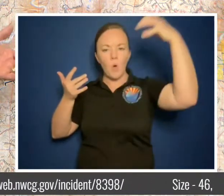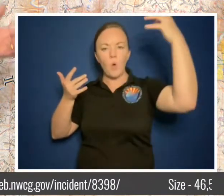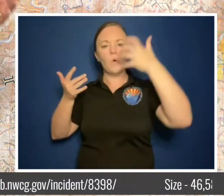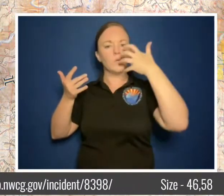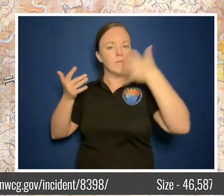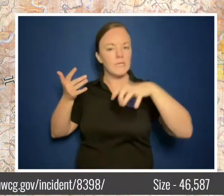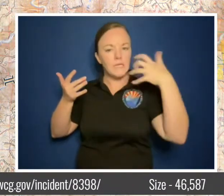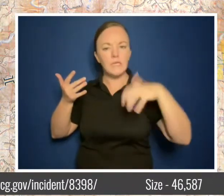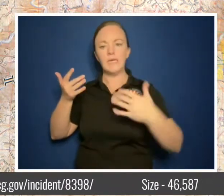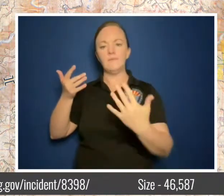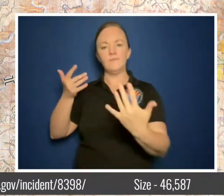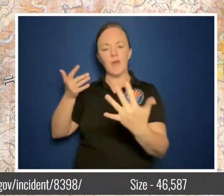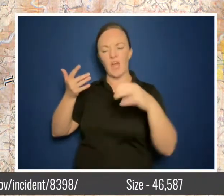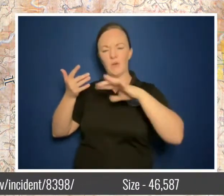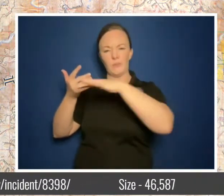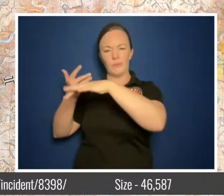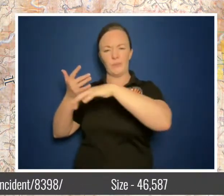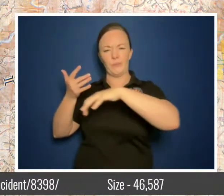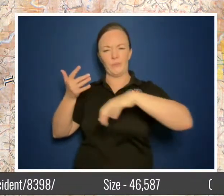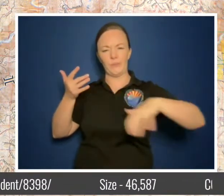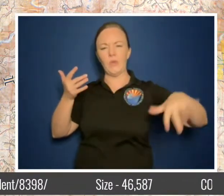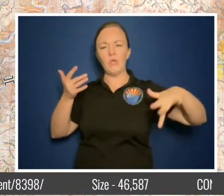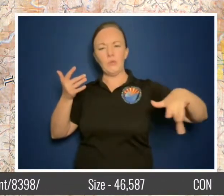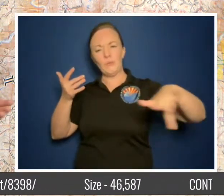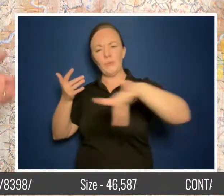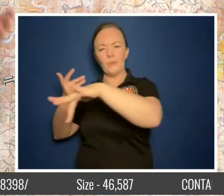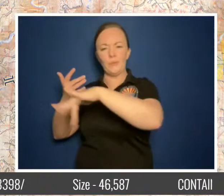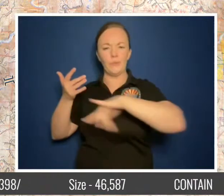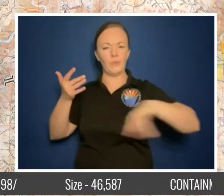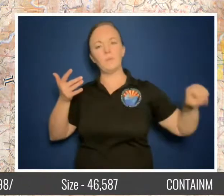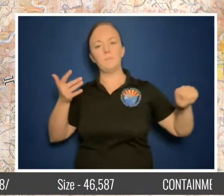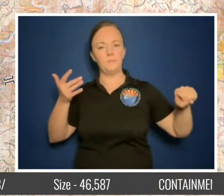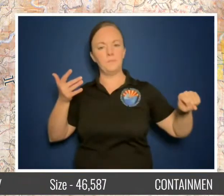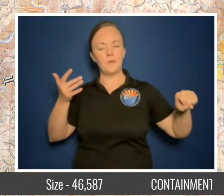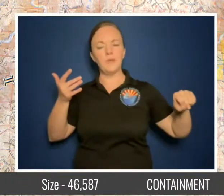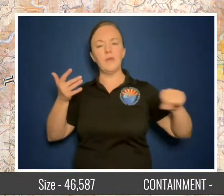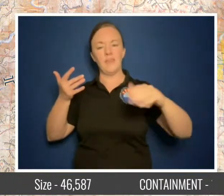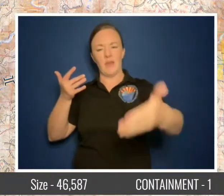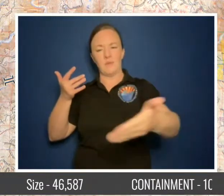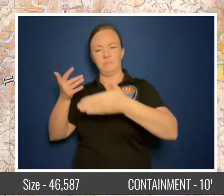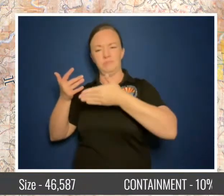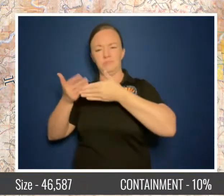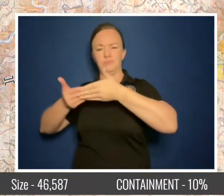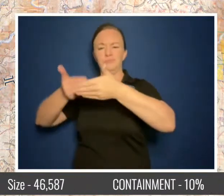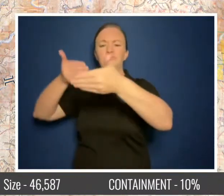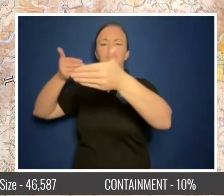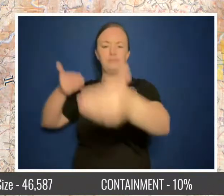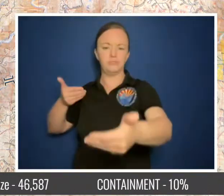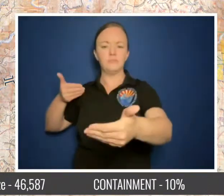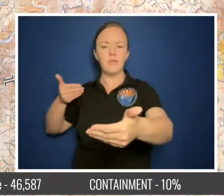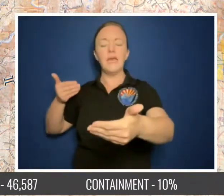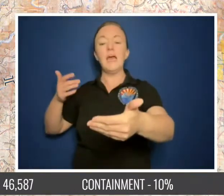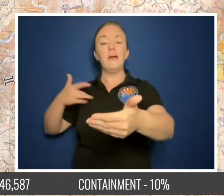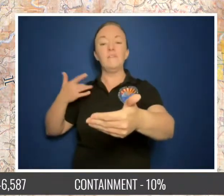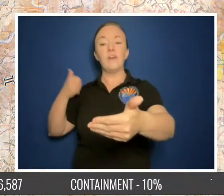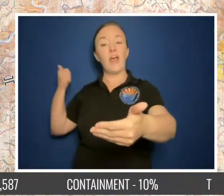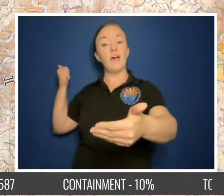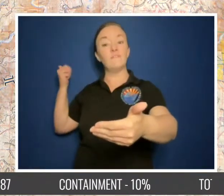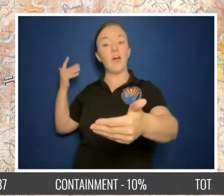to cast embers over the established control line, allowing it to once again reignite and escape those control